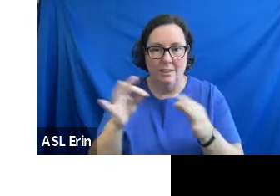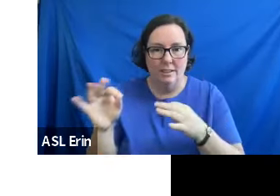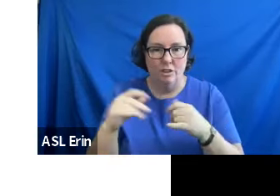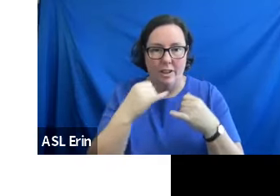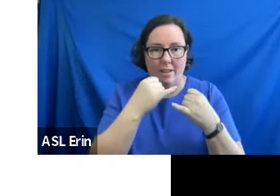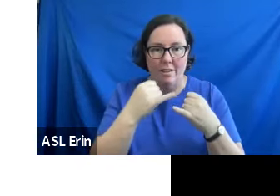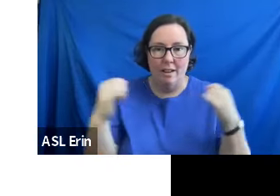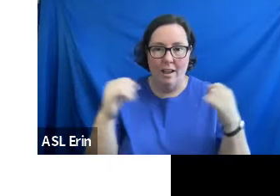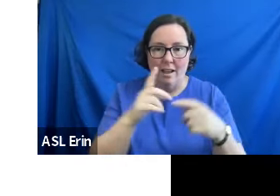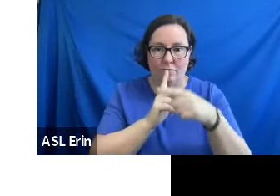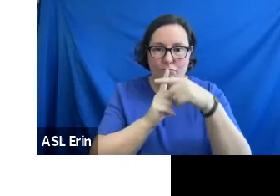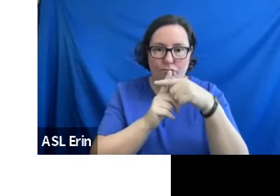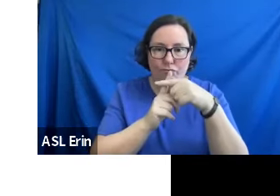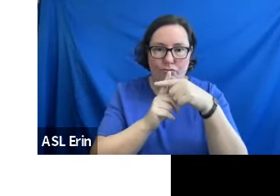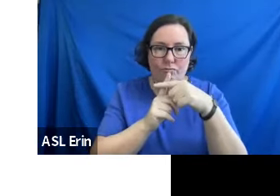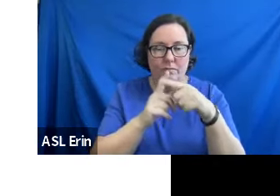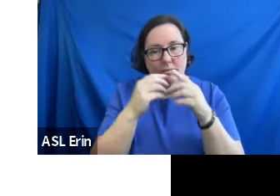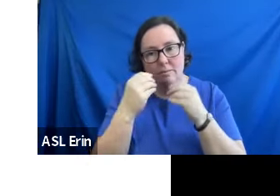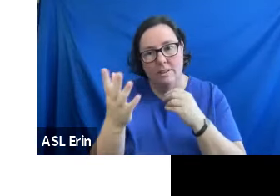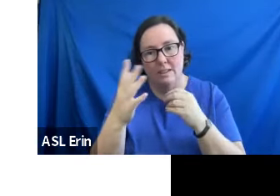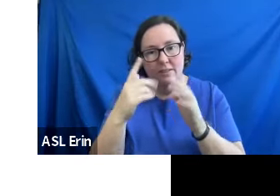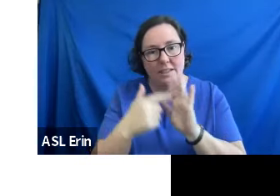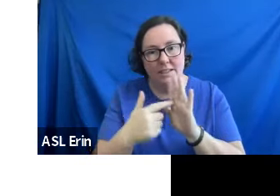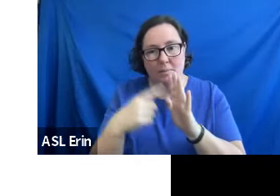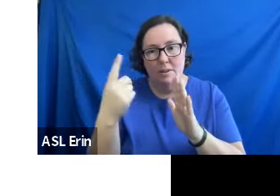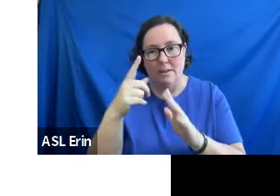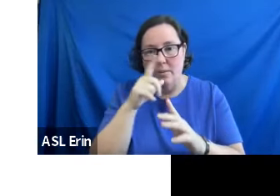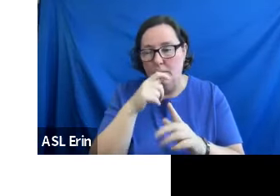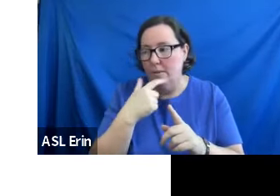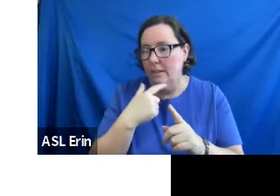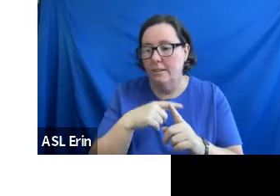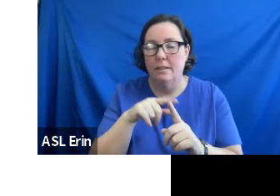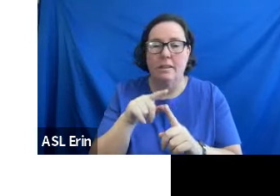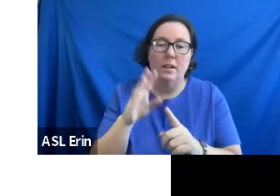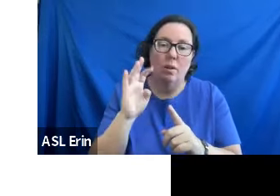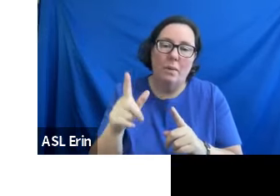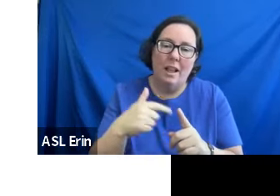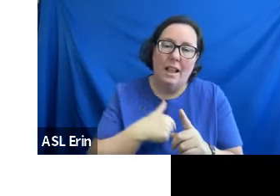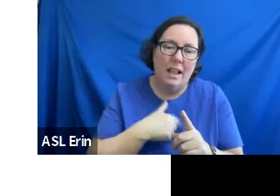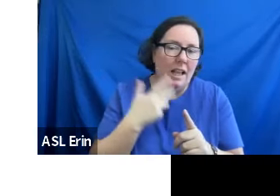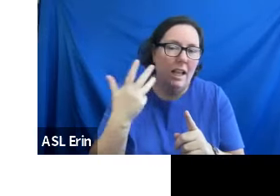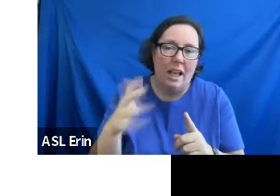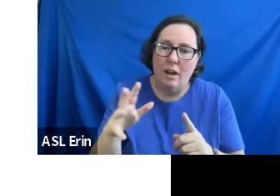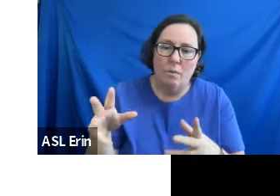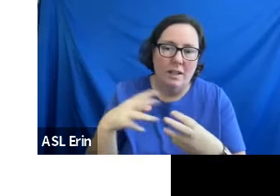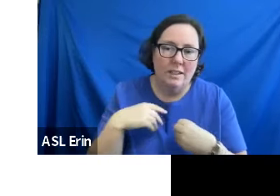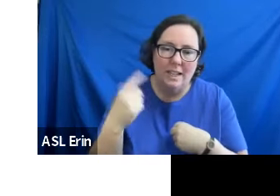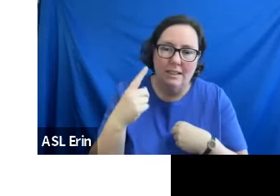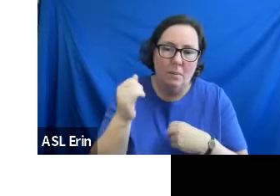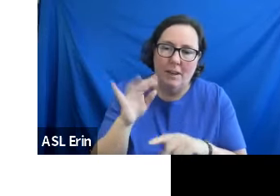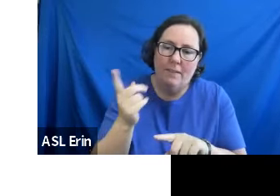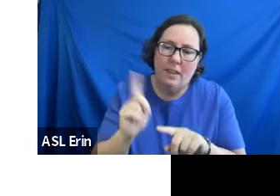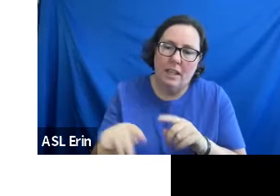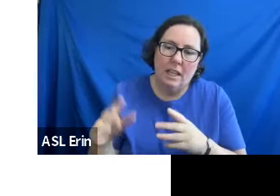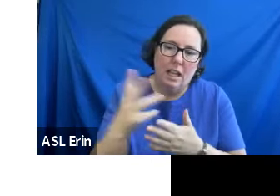are imposed to give the example of someone that says, well, we don't really want to admit anyone if they can't